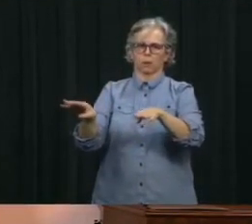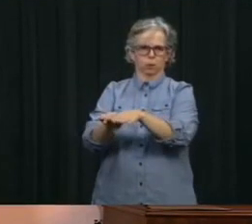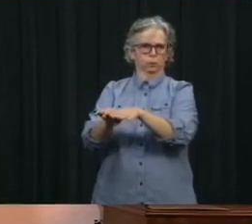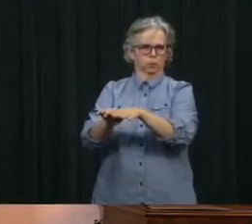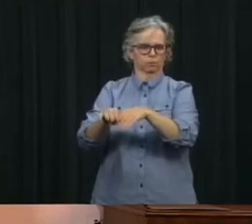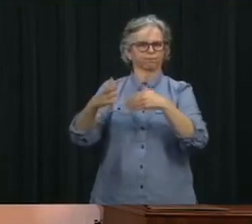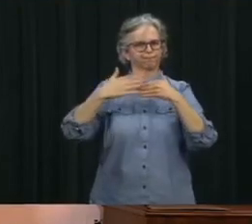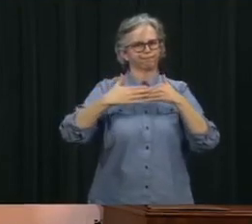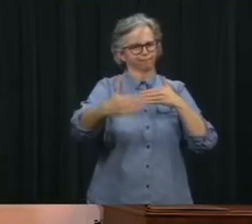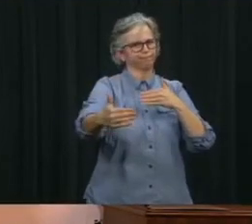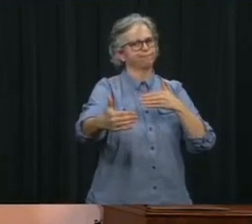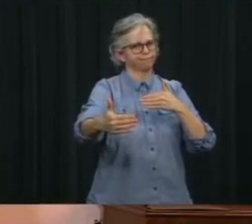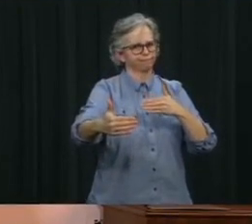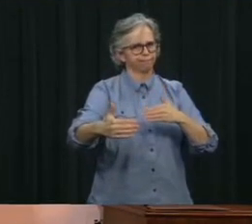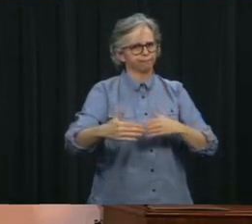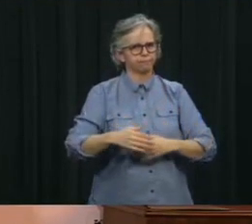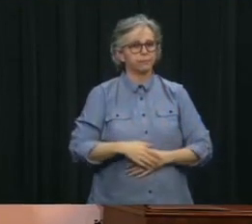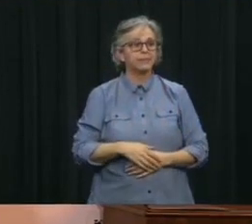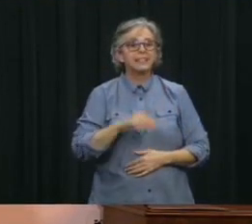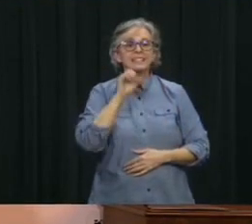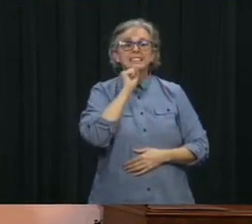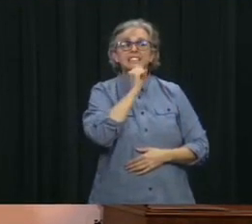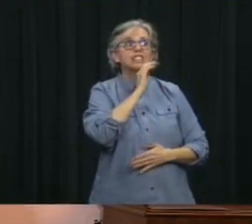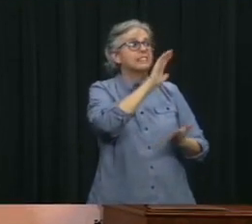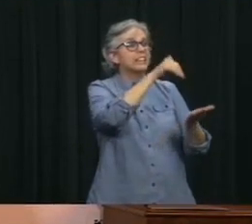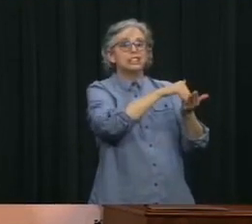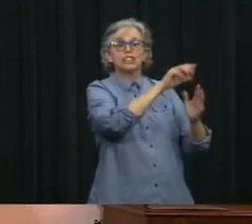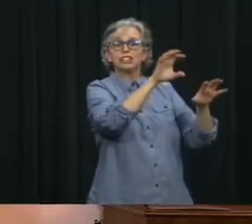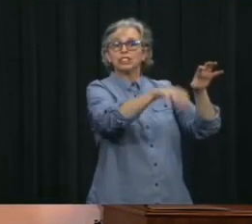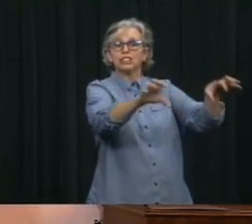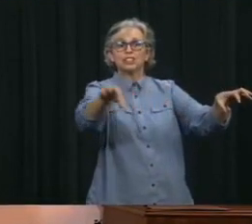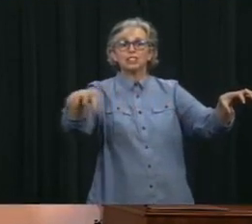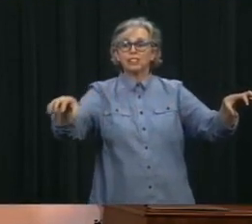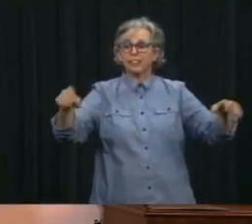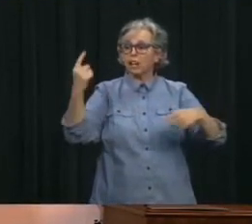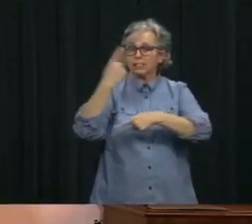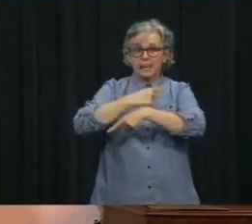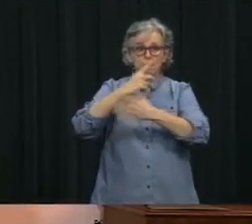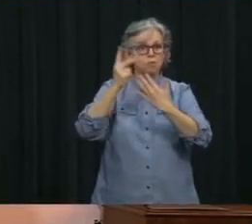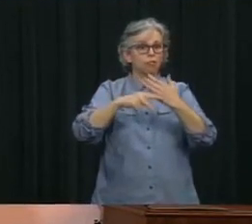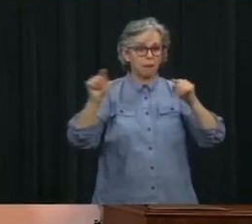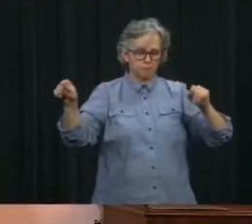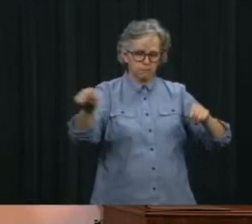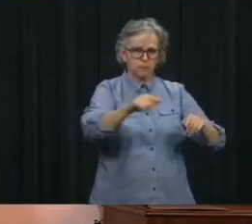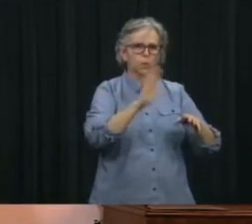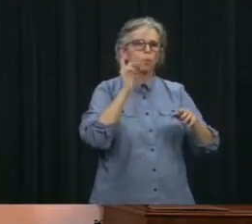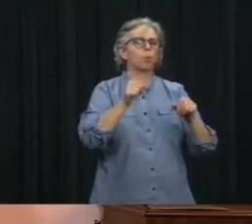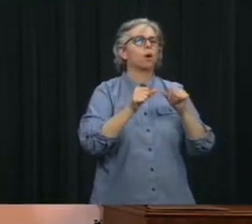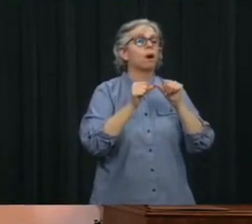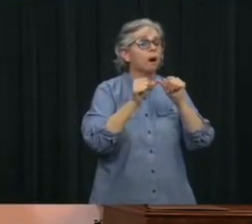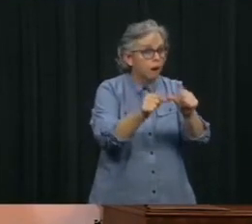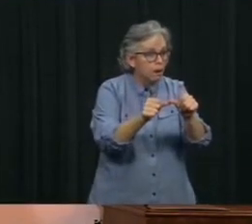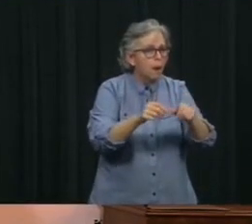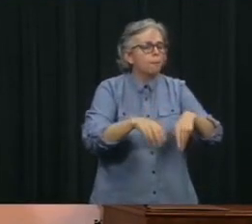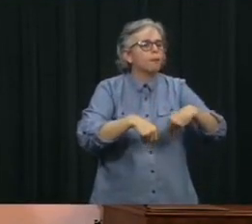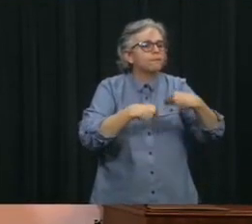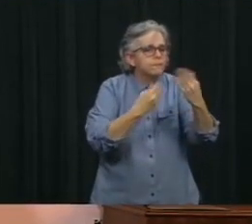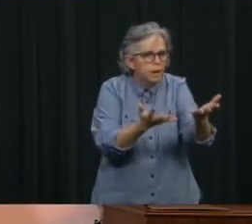who is getting service will also be able to continue to get service in a different setting.